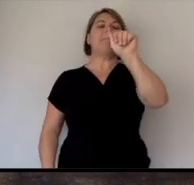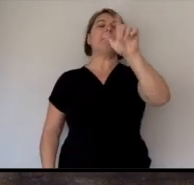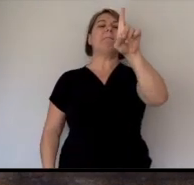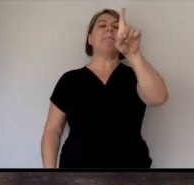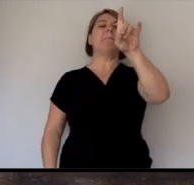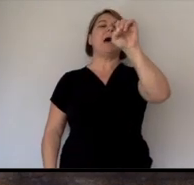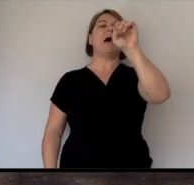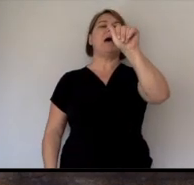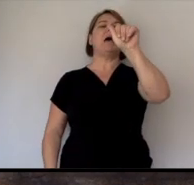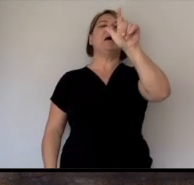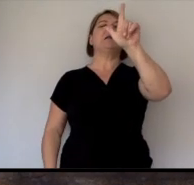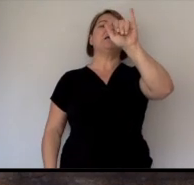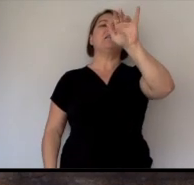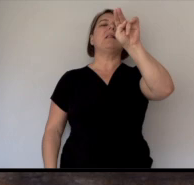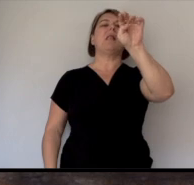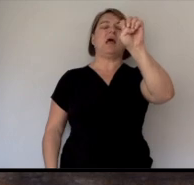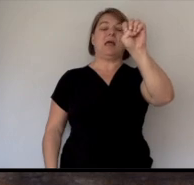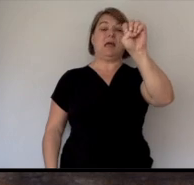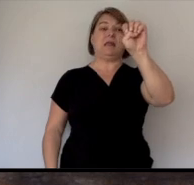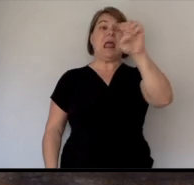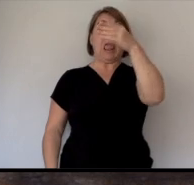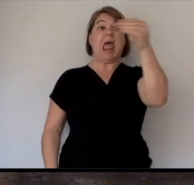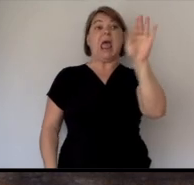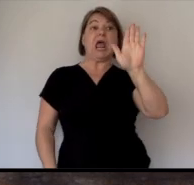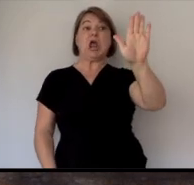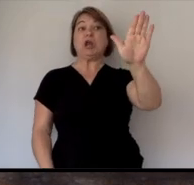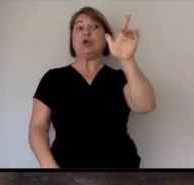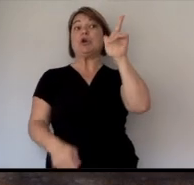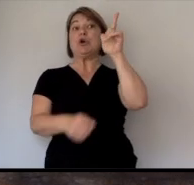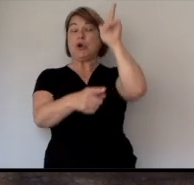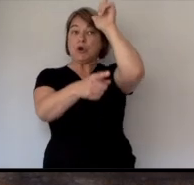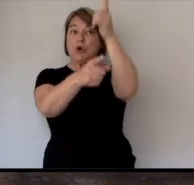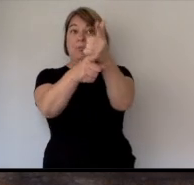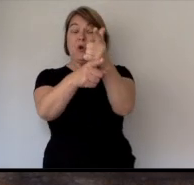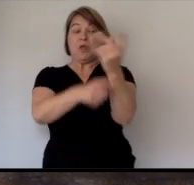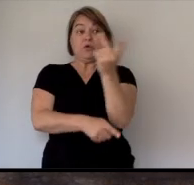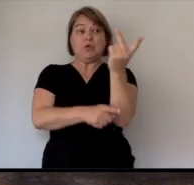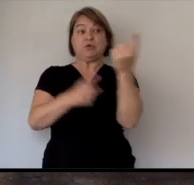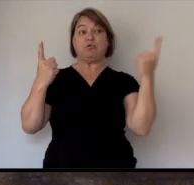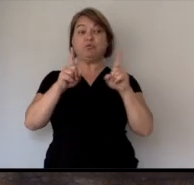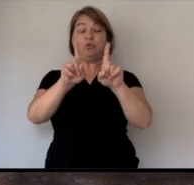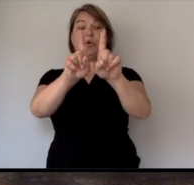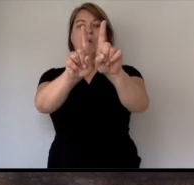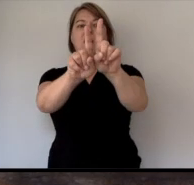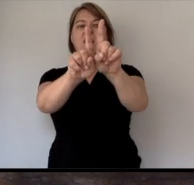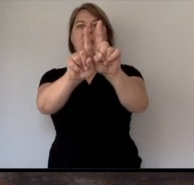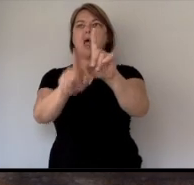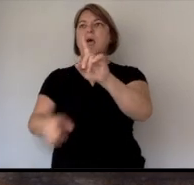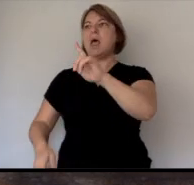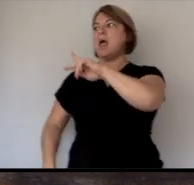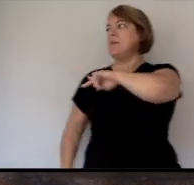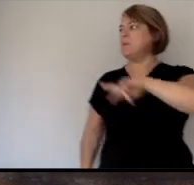At last, the prince felt a stir in his heart. It was love at first sight.